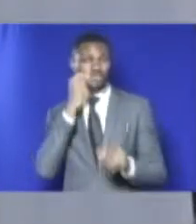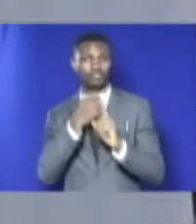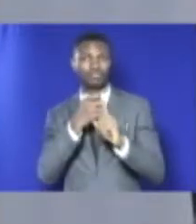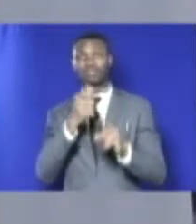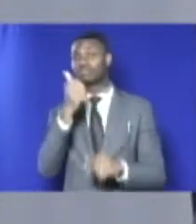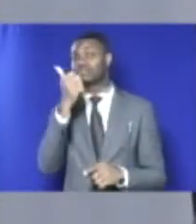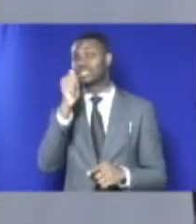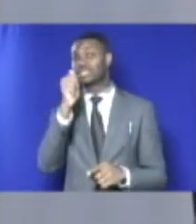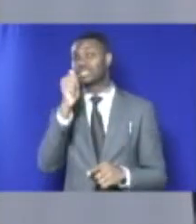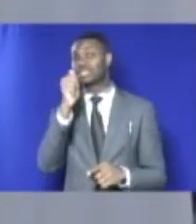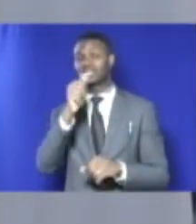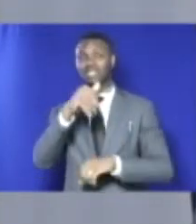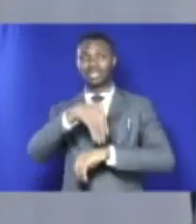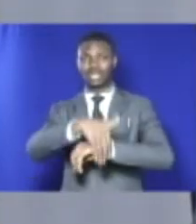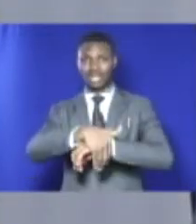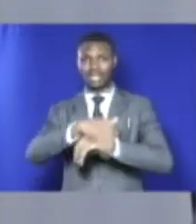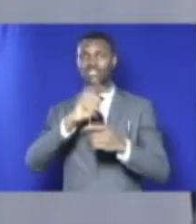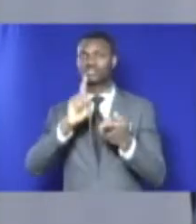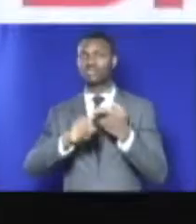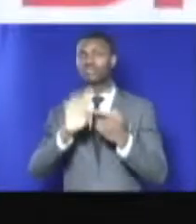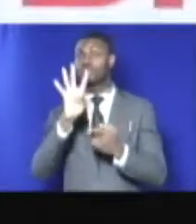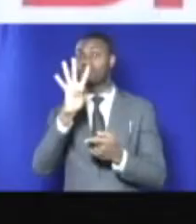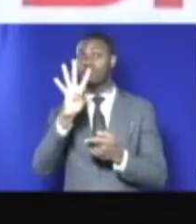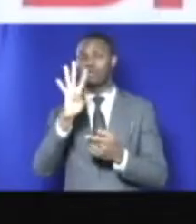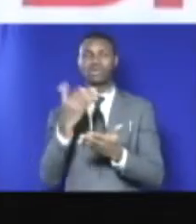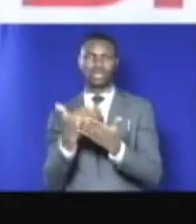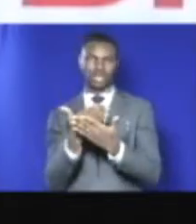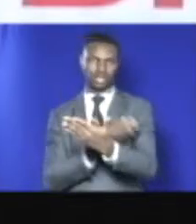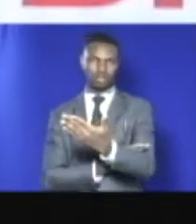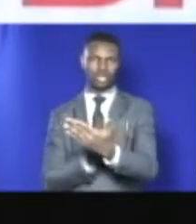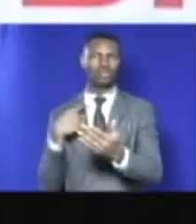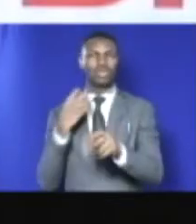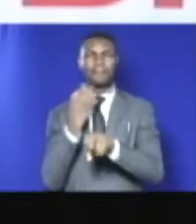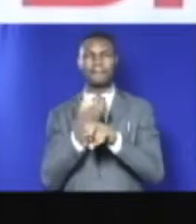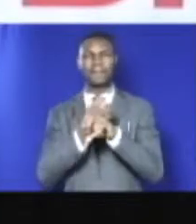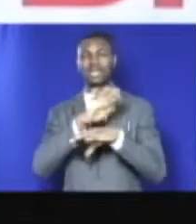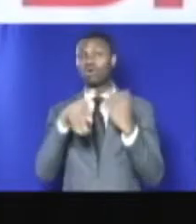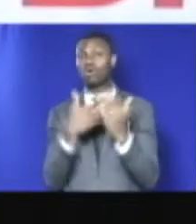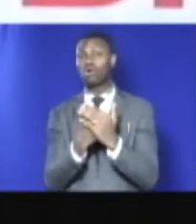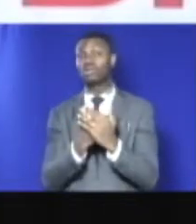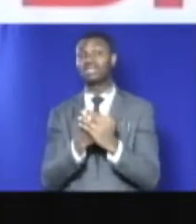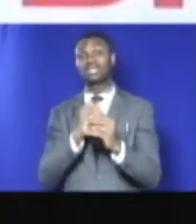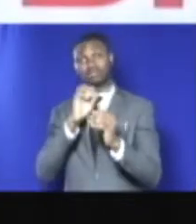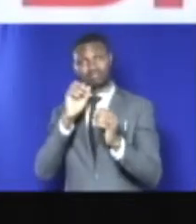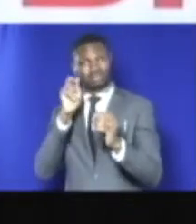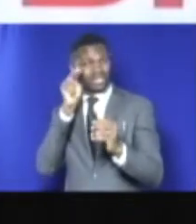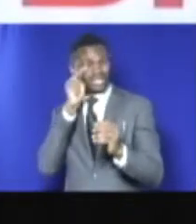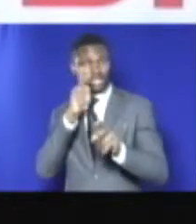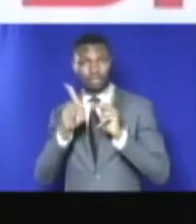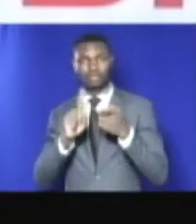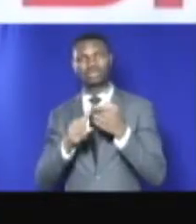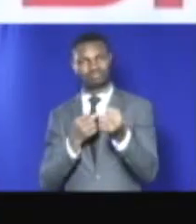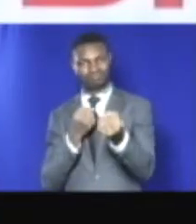4 a.m. and it remains, and urge Nigerians to support the task force while doing the needful.